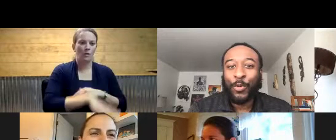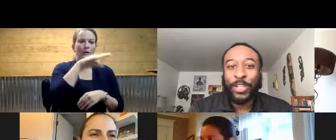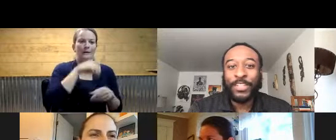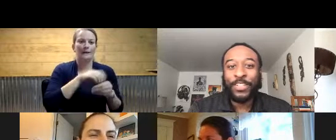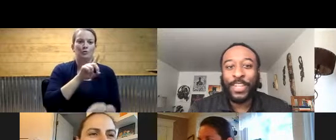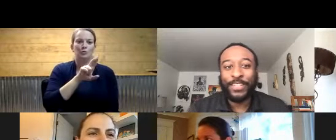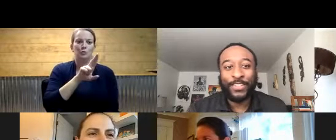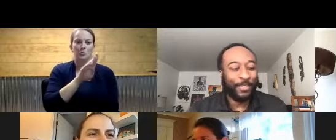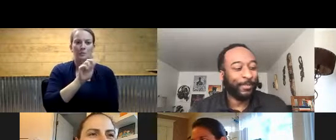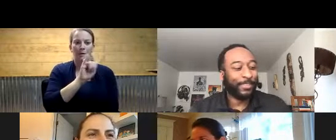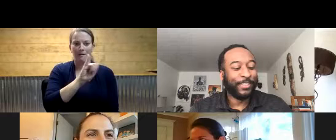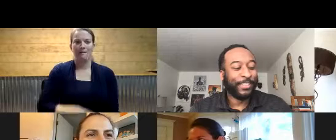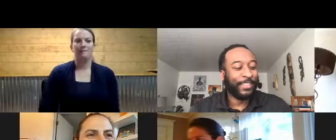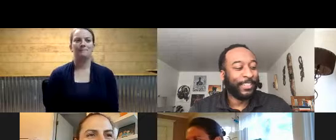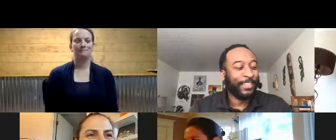I'm gonna go with Langston next.